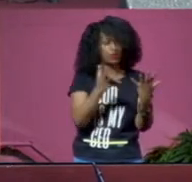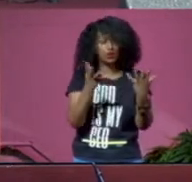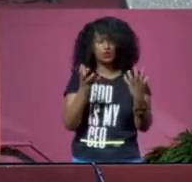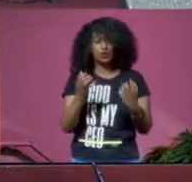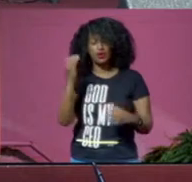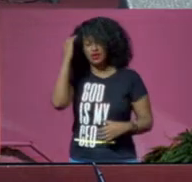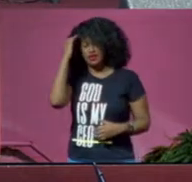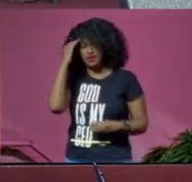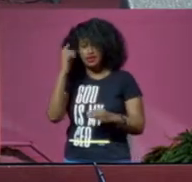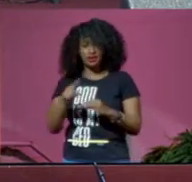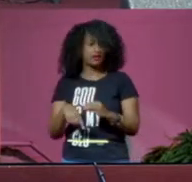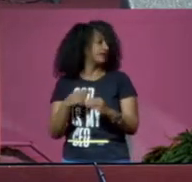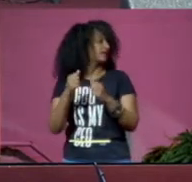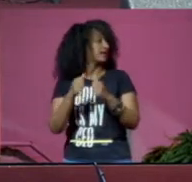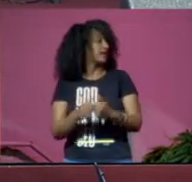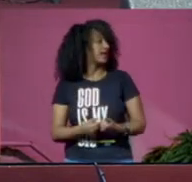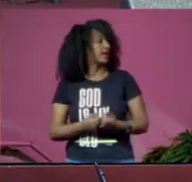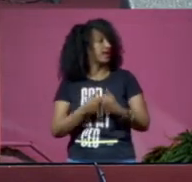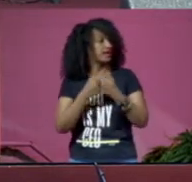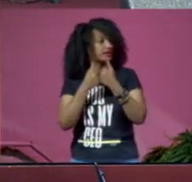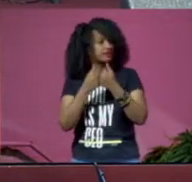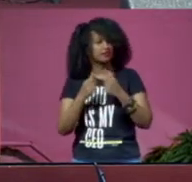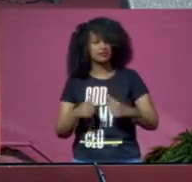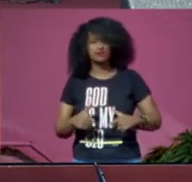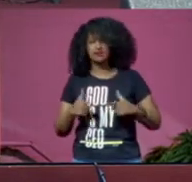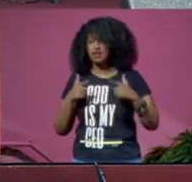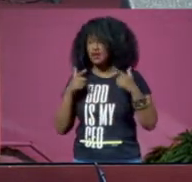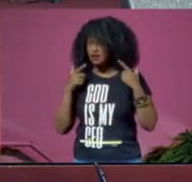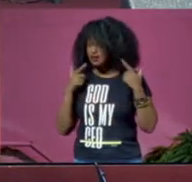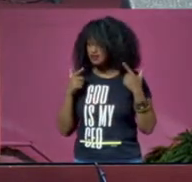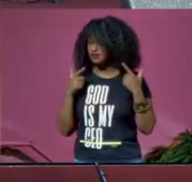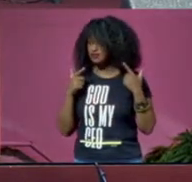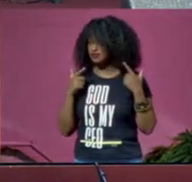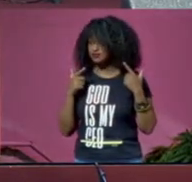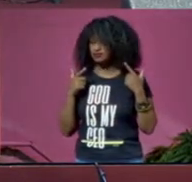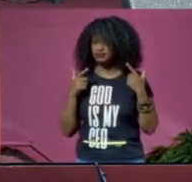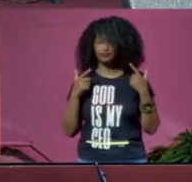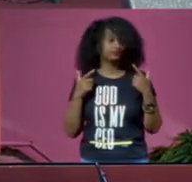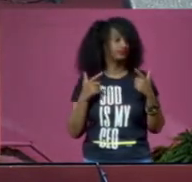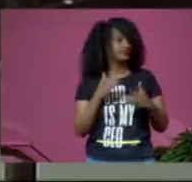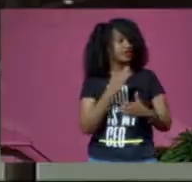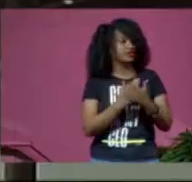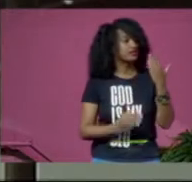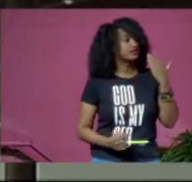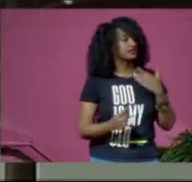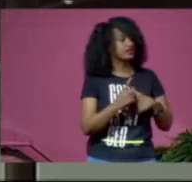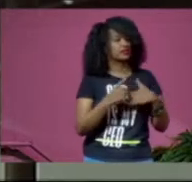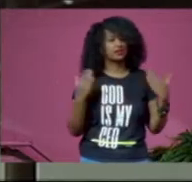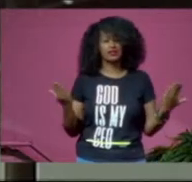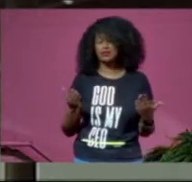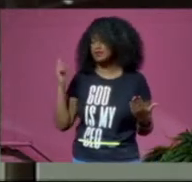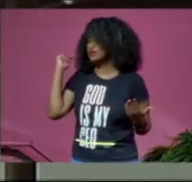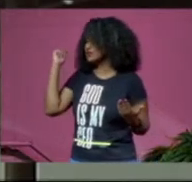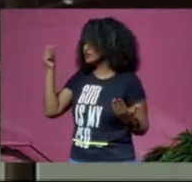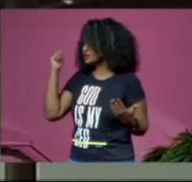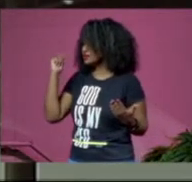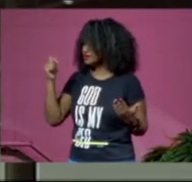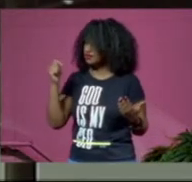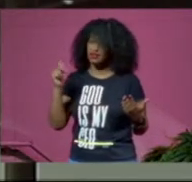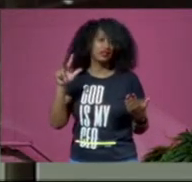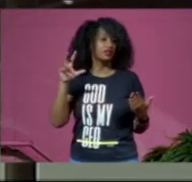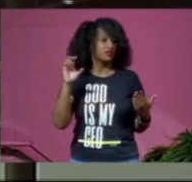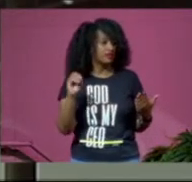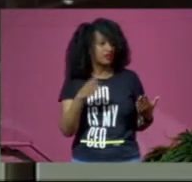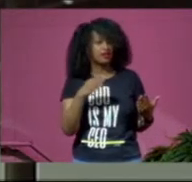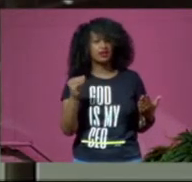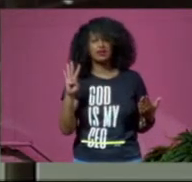knowledge about how to navigate this thing called life. And somebody is brave enough to testify that at 30 and that